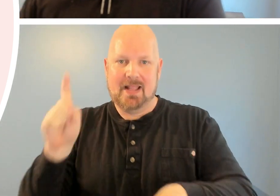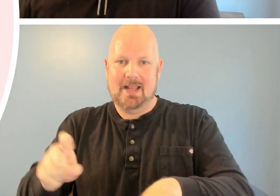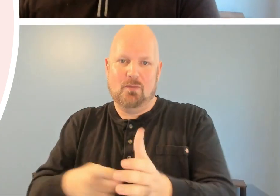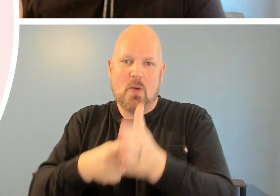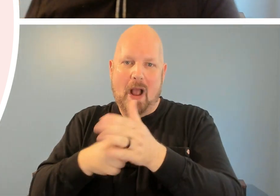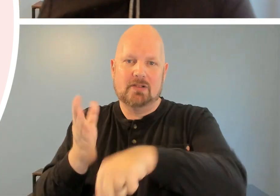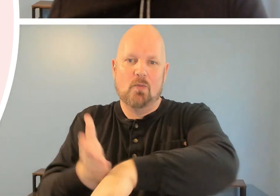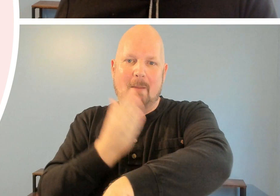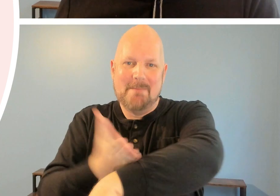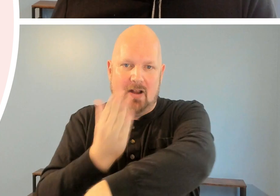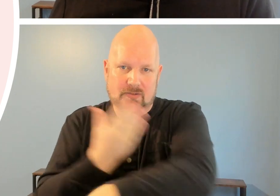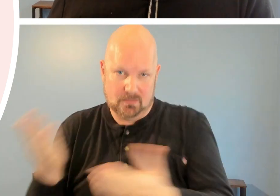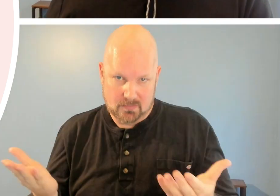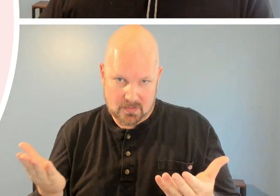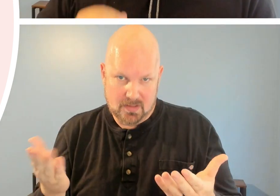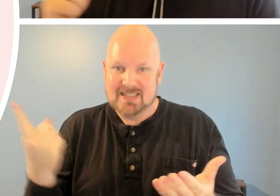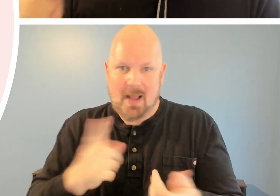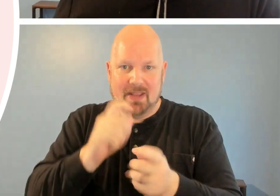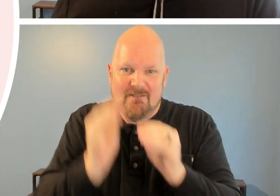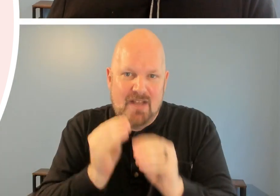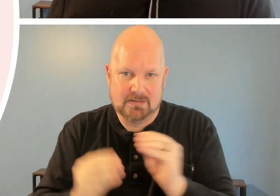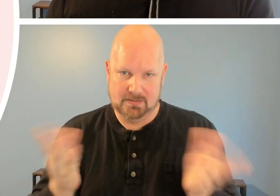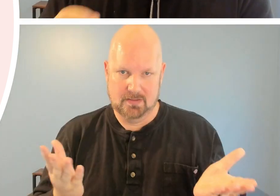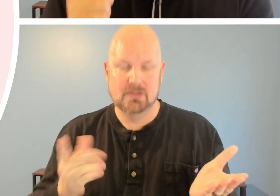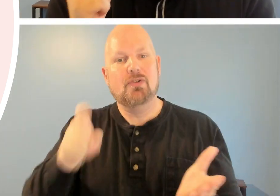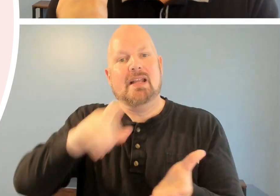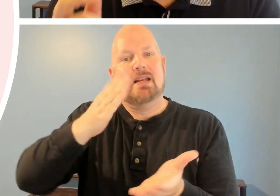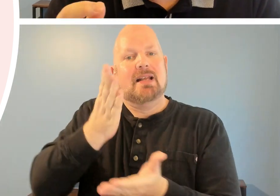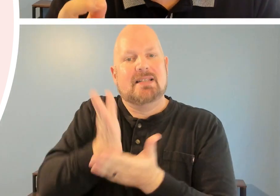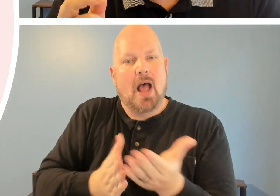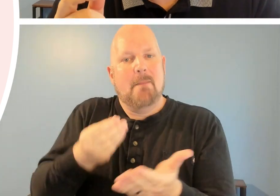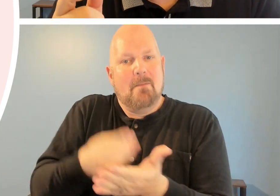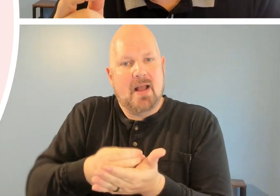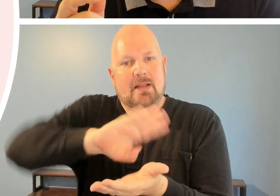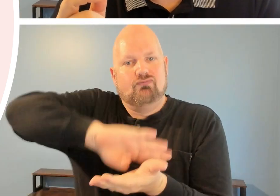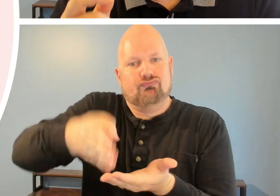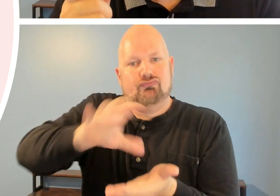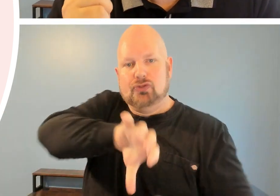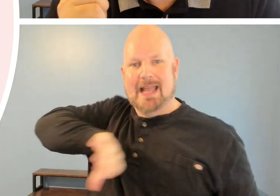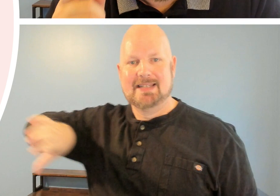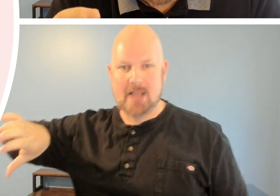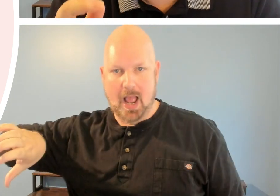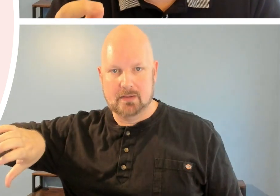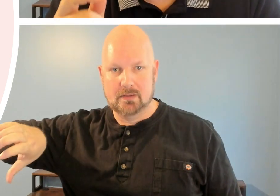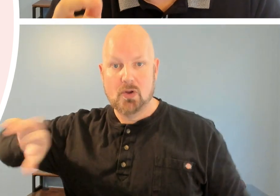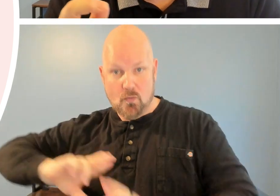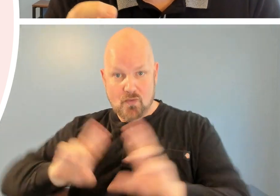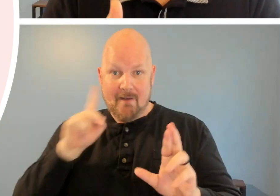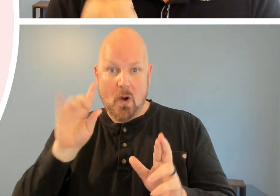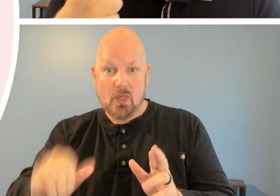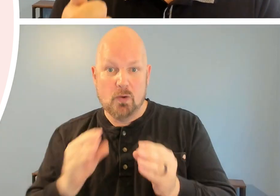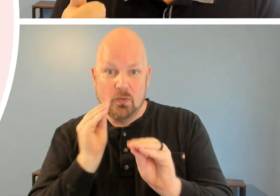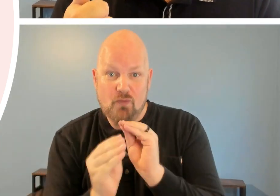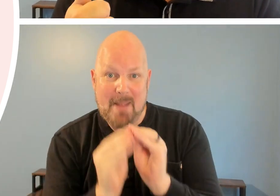money set aside, right, to make those repairs. When you go look at those houses, you're going to have to consider things